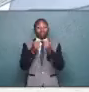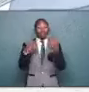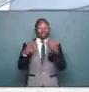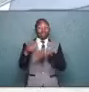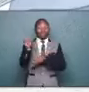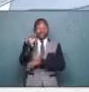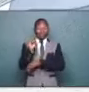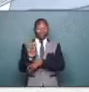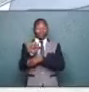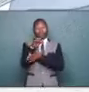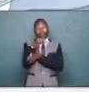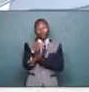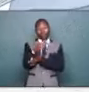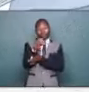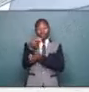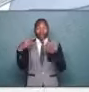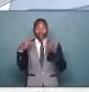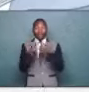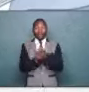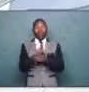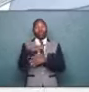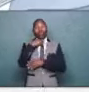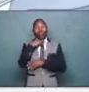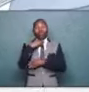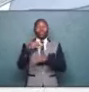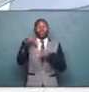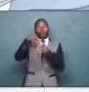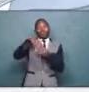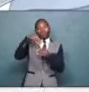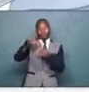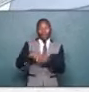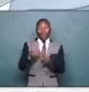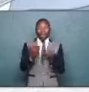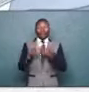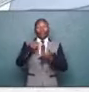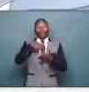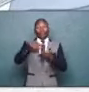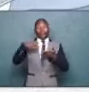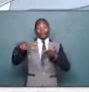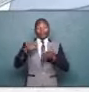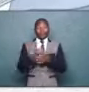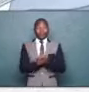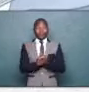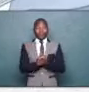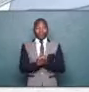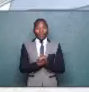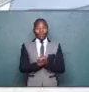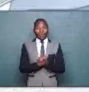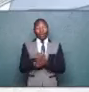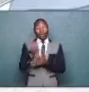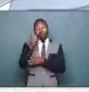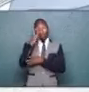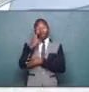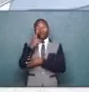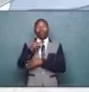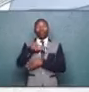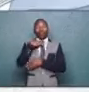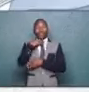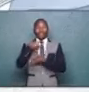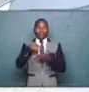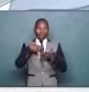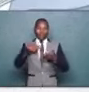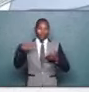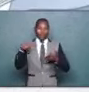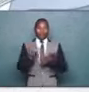September 2007 is eligible to register as a voter. Proof of eligibility to